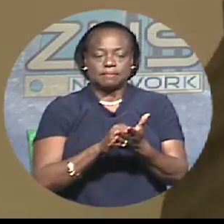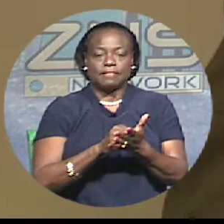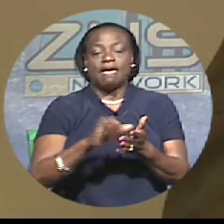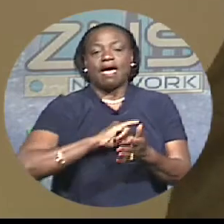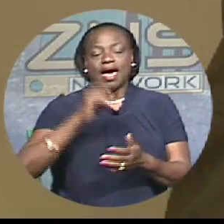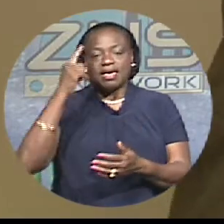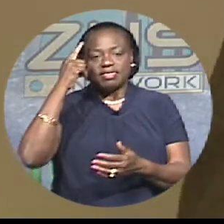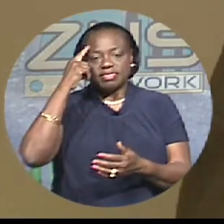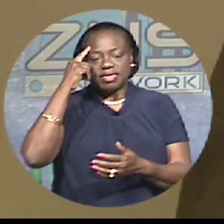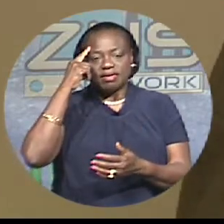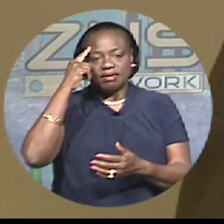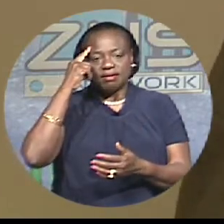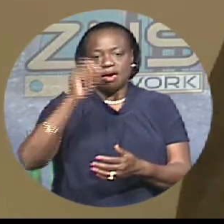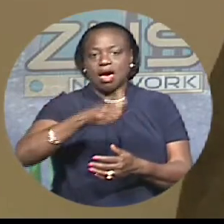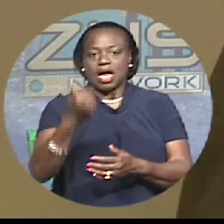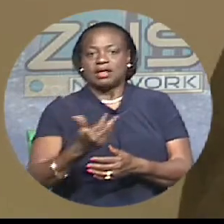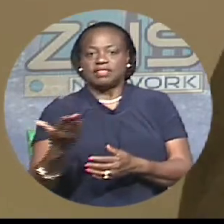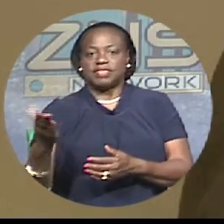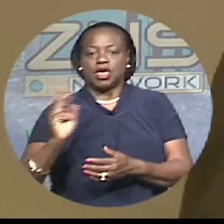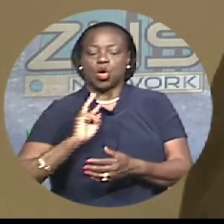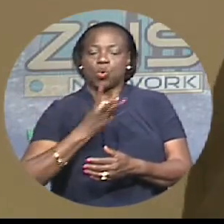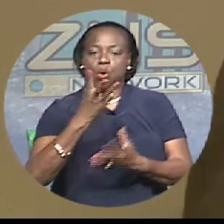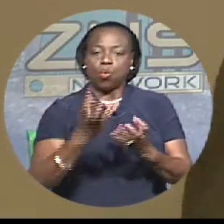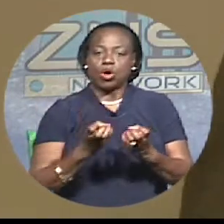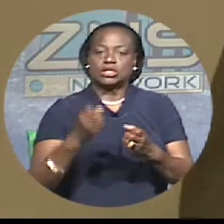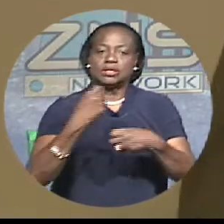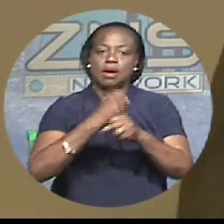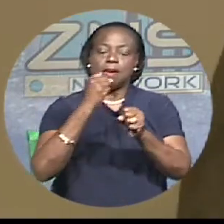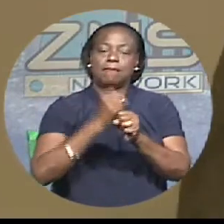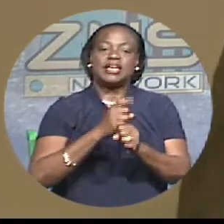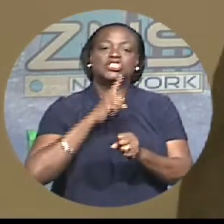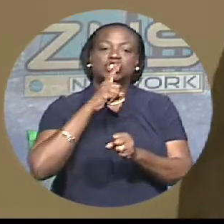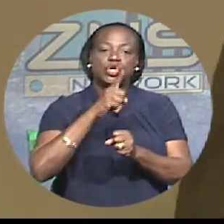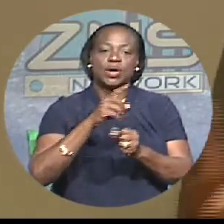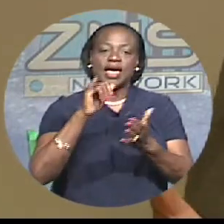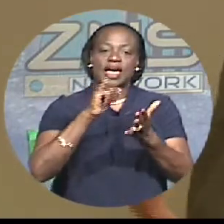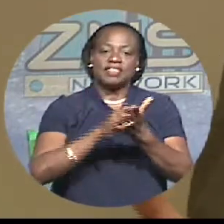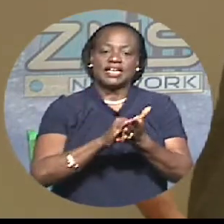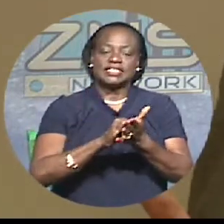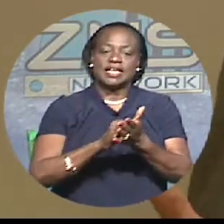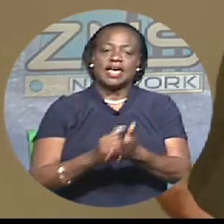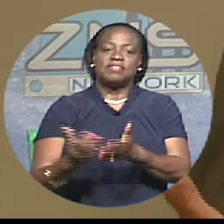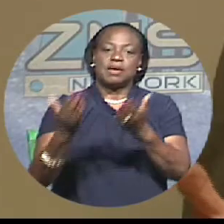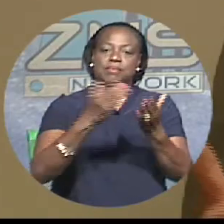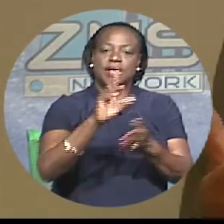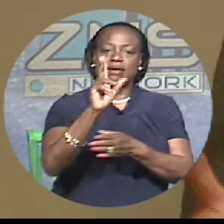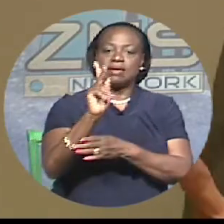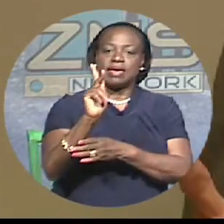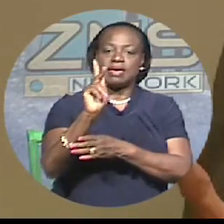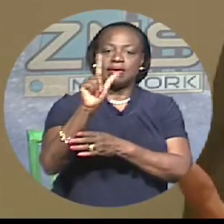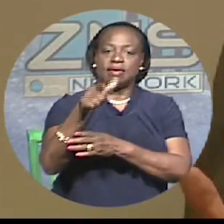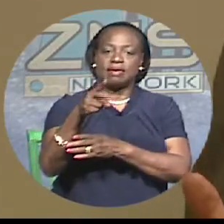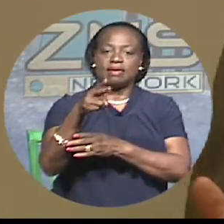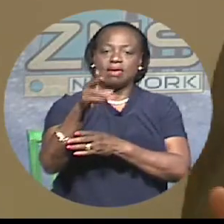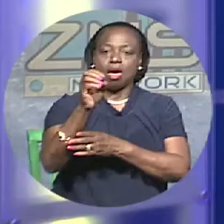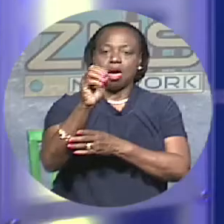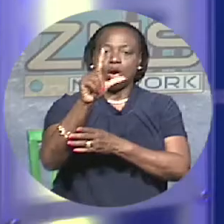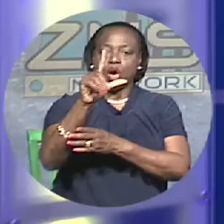think another thing that we wanted to make sure is if they brought the Kohler brand to every Bahamian home that is here on the